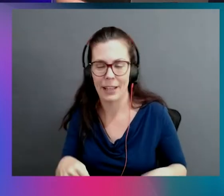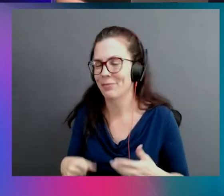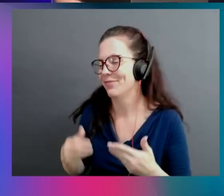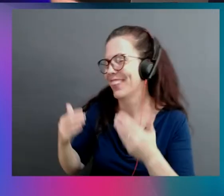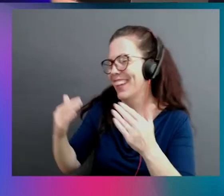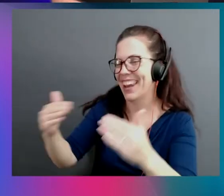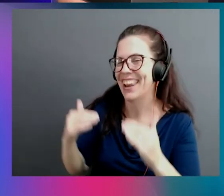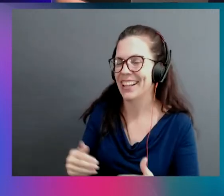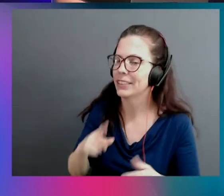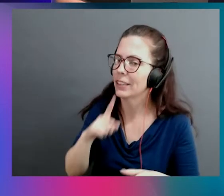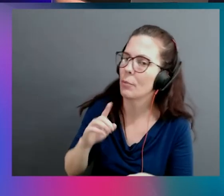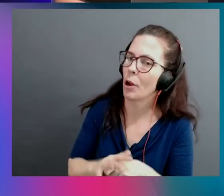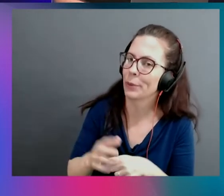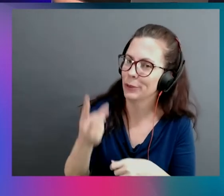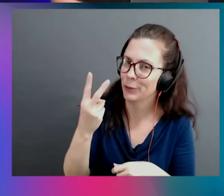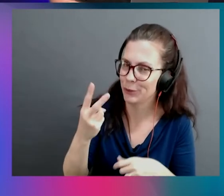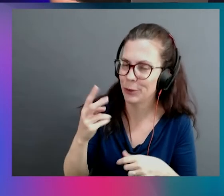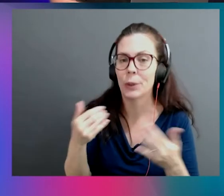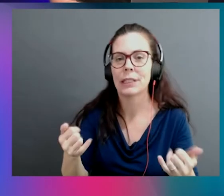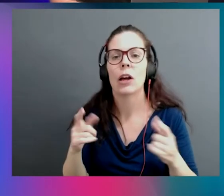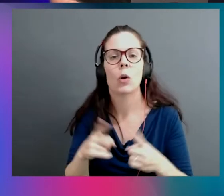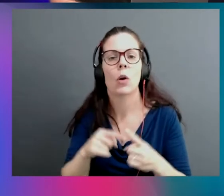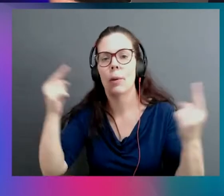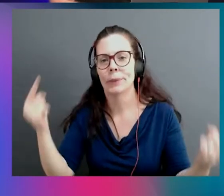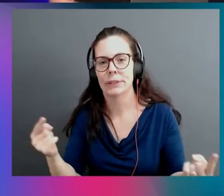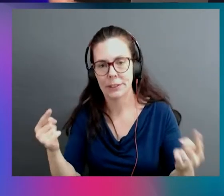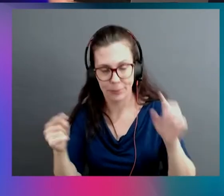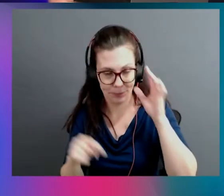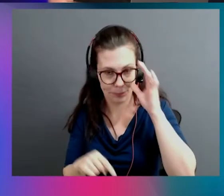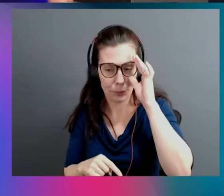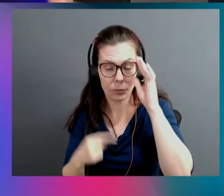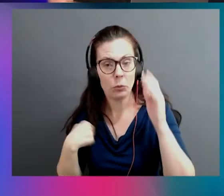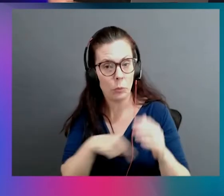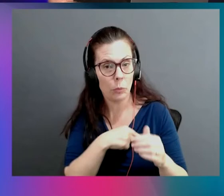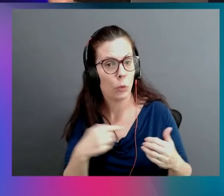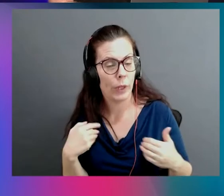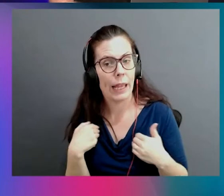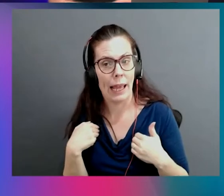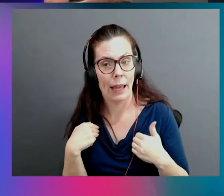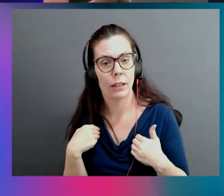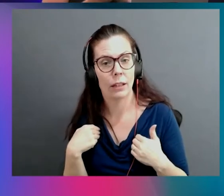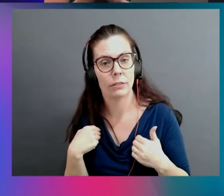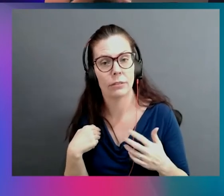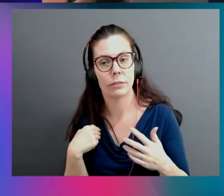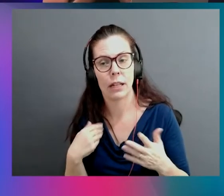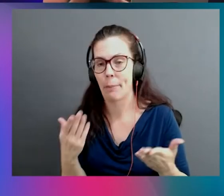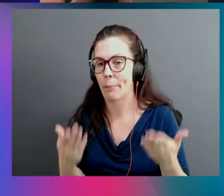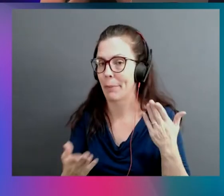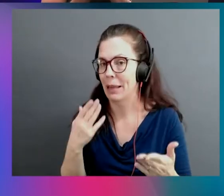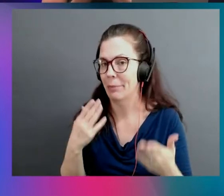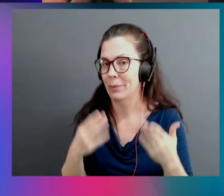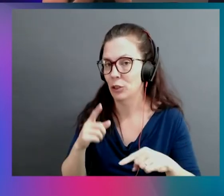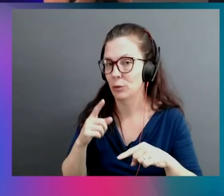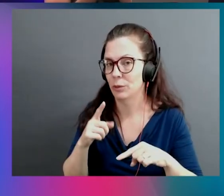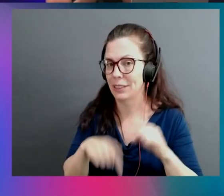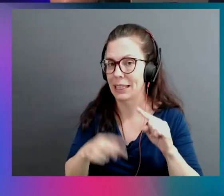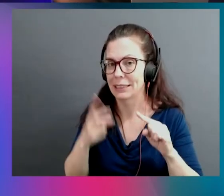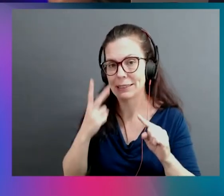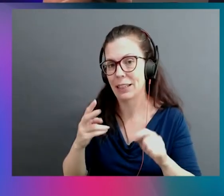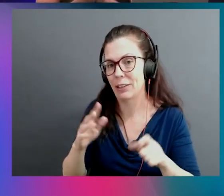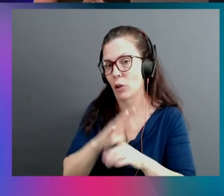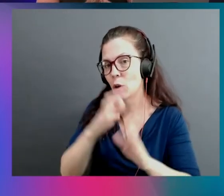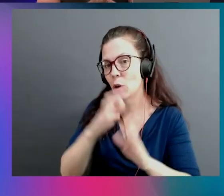two. So now I'm going the opposite direction, Steve. We have a, and I might not be able to get to the full code, but we'll see.